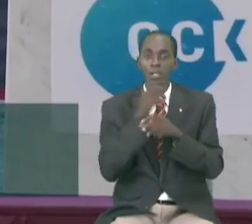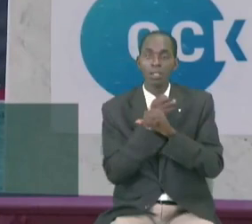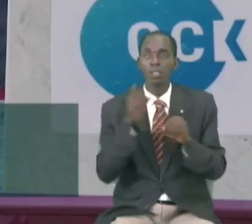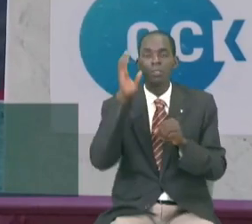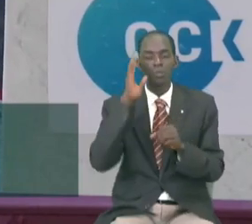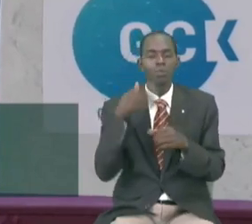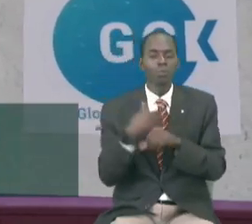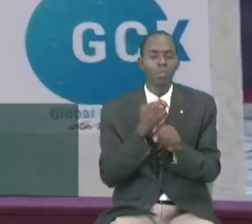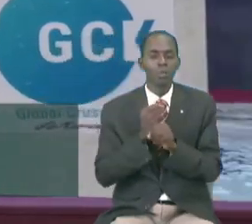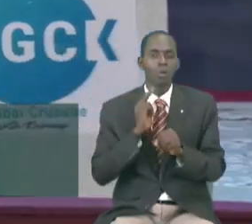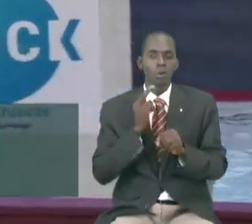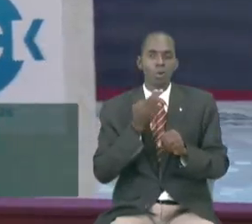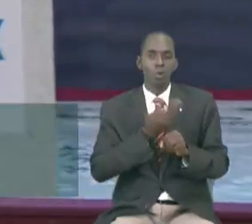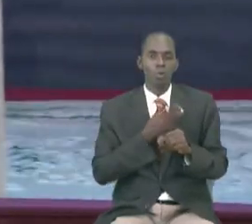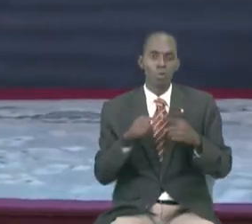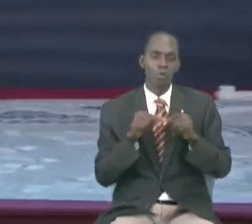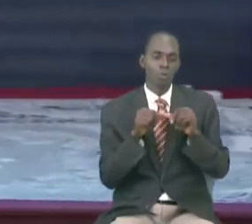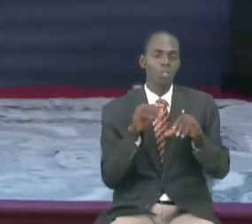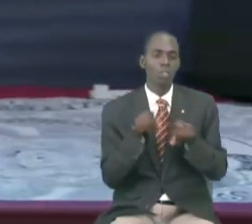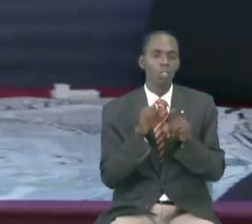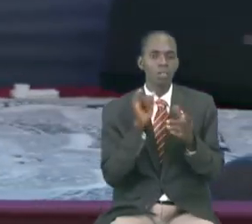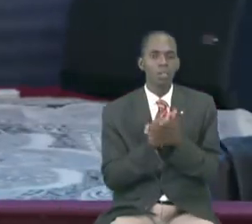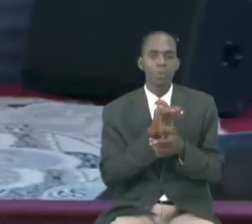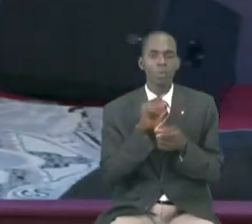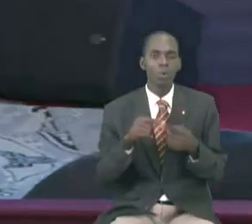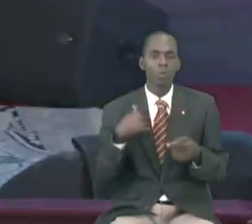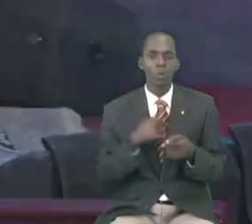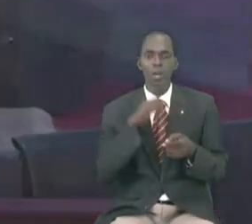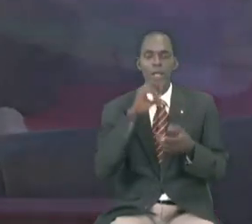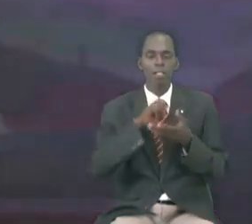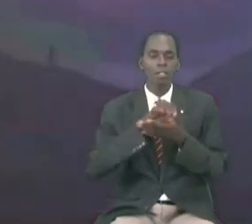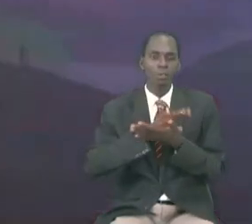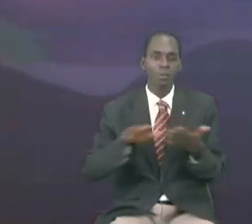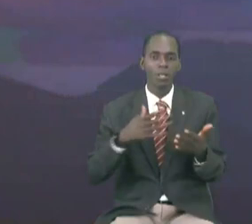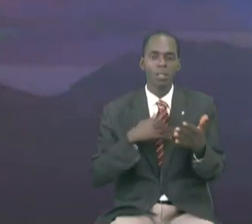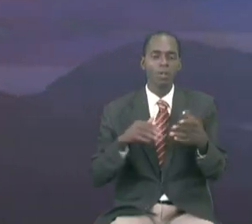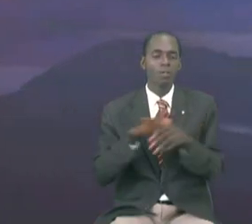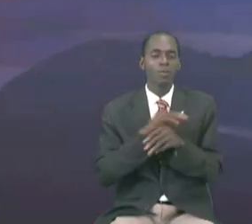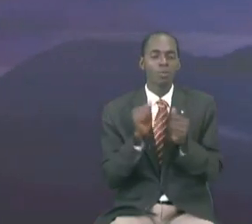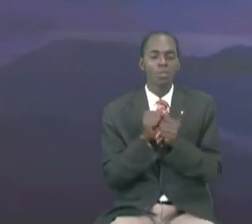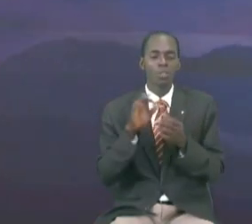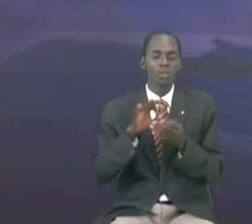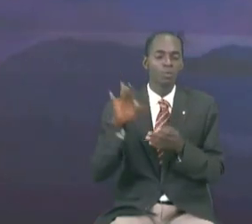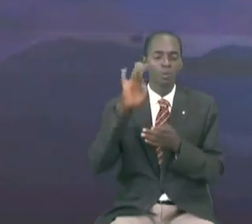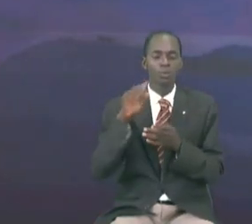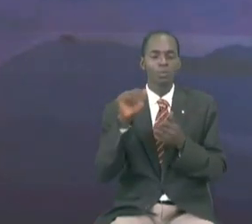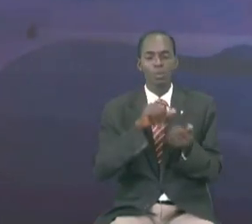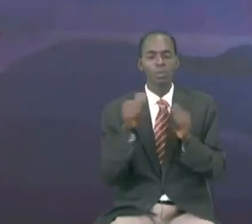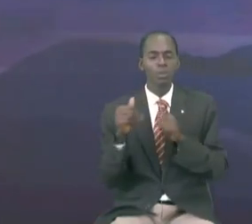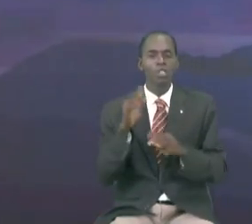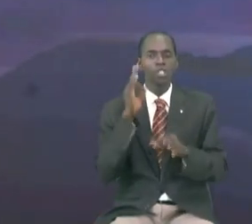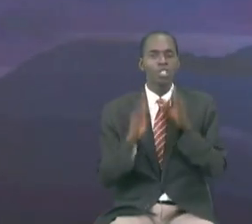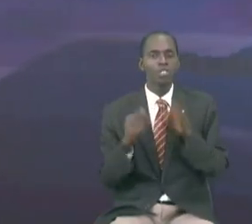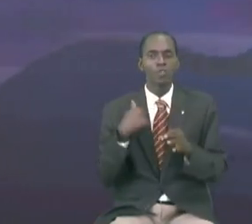we're rebuked for anything, if we're corrected for anything, thank you, Jesus. Thank you, Lord. I merited that.